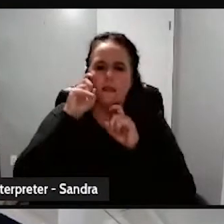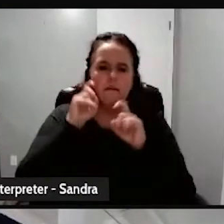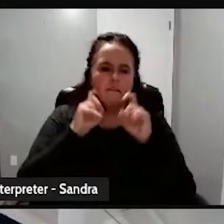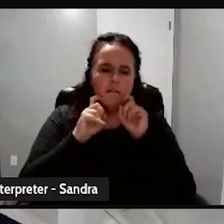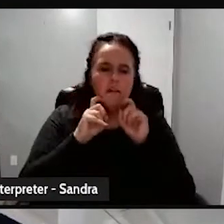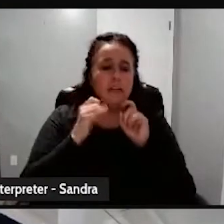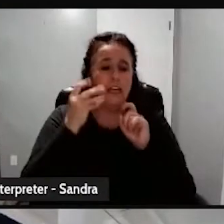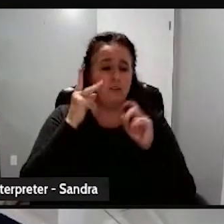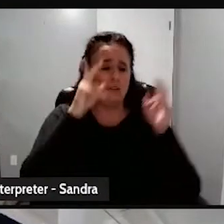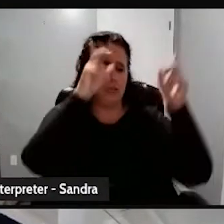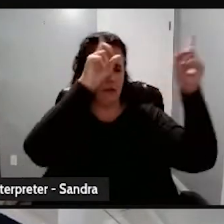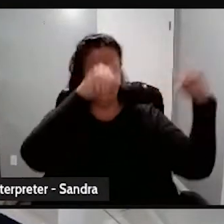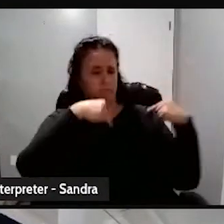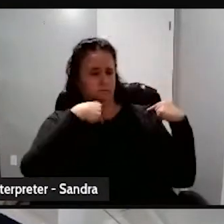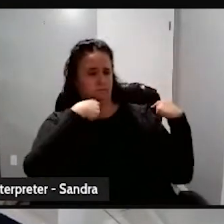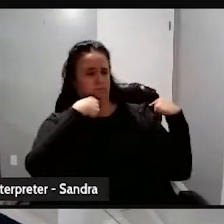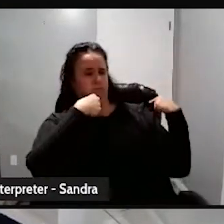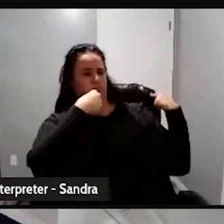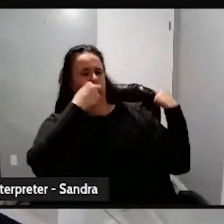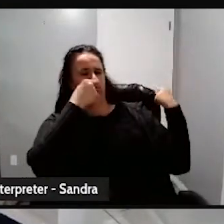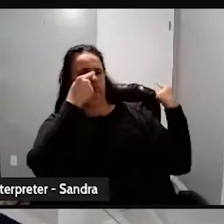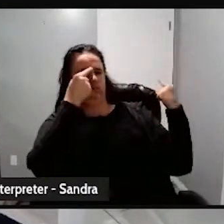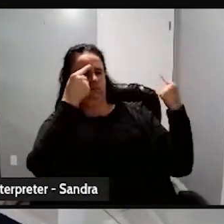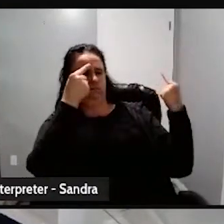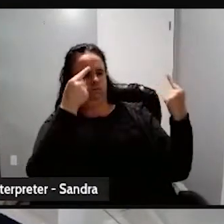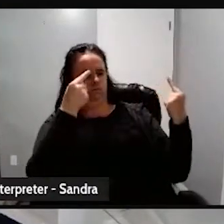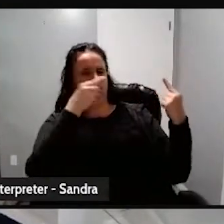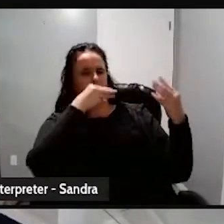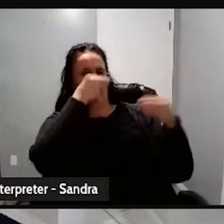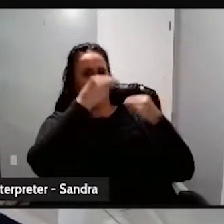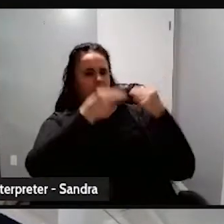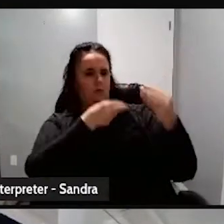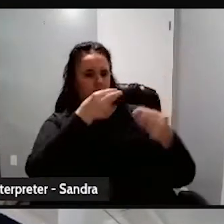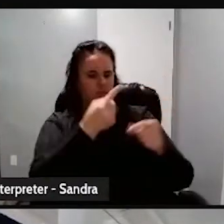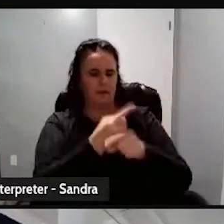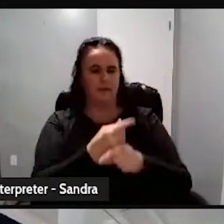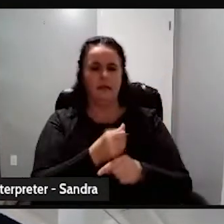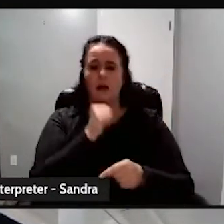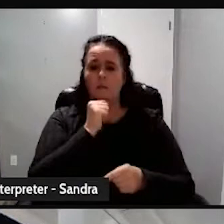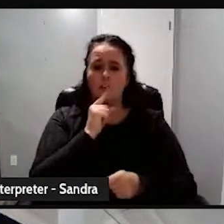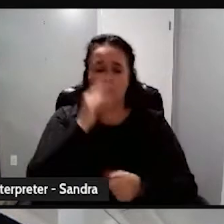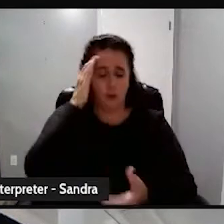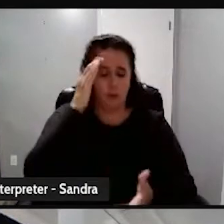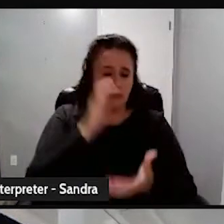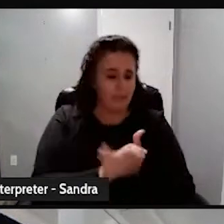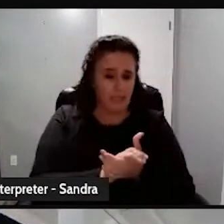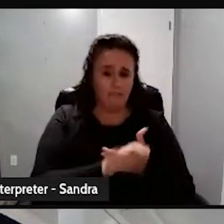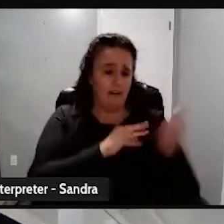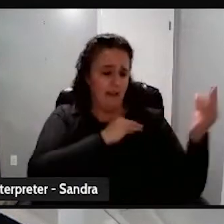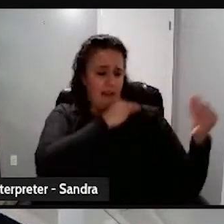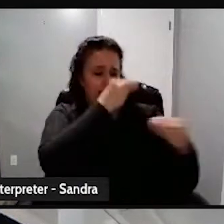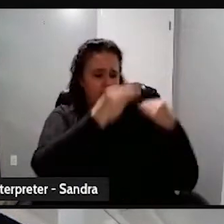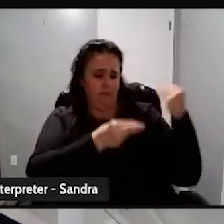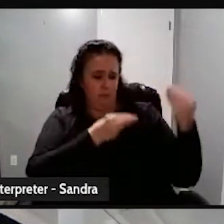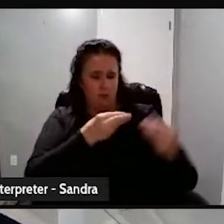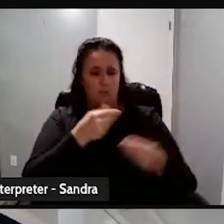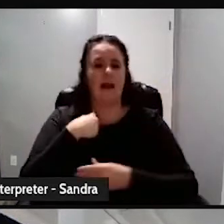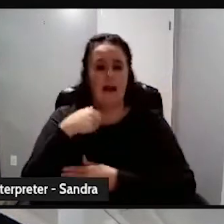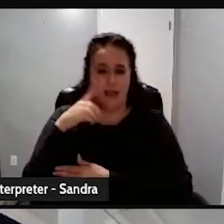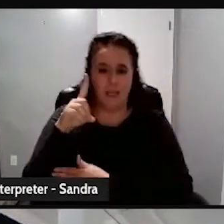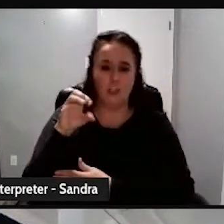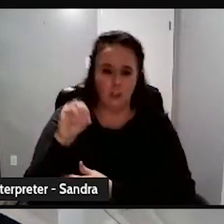evolutionary perspective, I don't know if people believe in evolution. I do. But if you want to believe